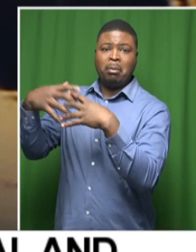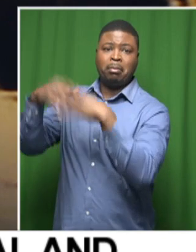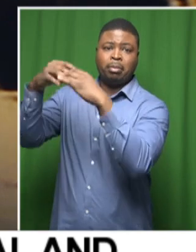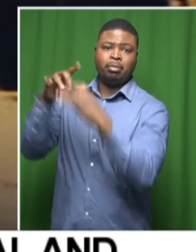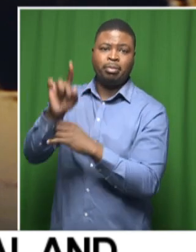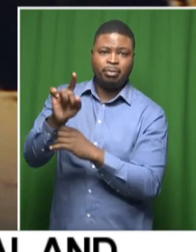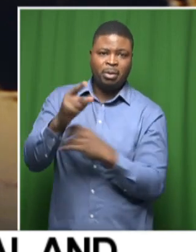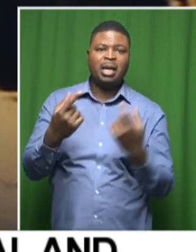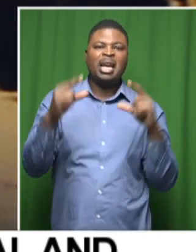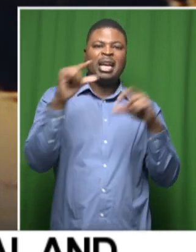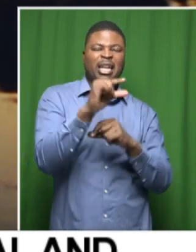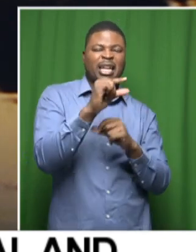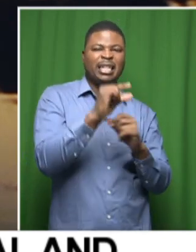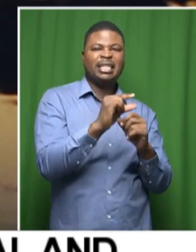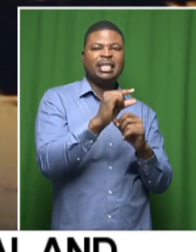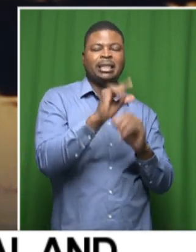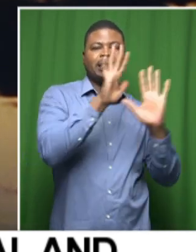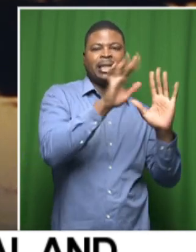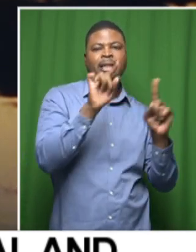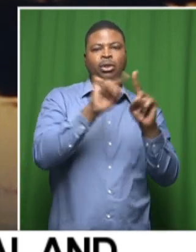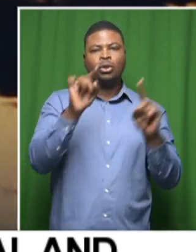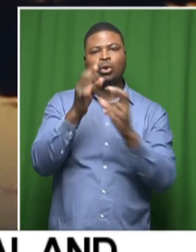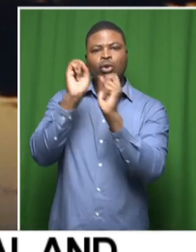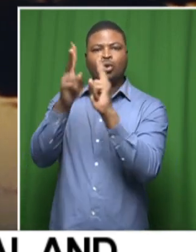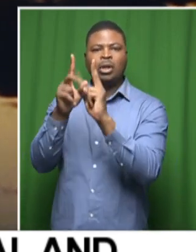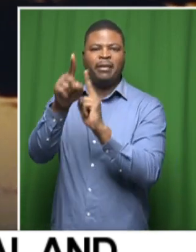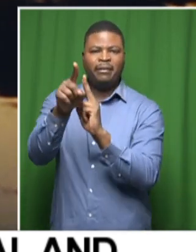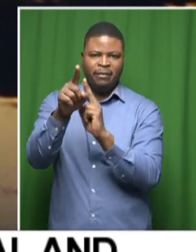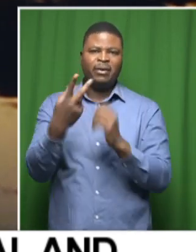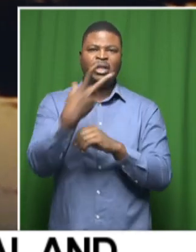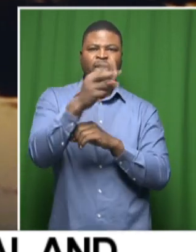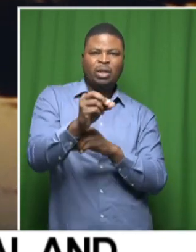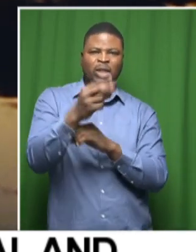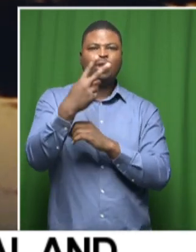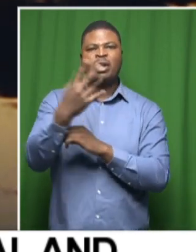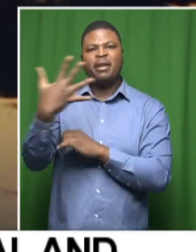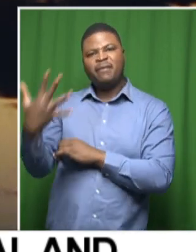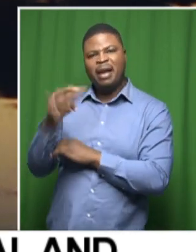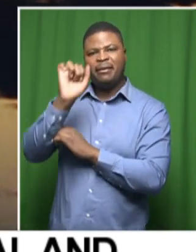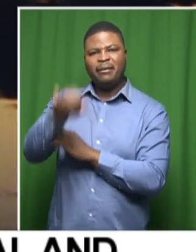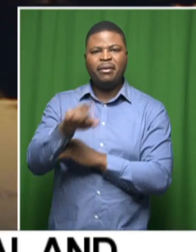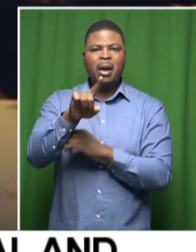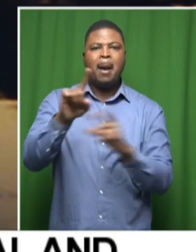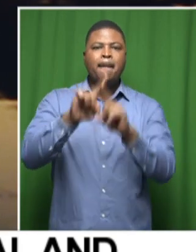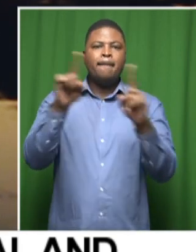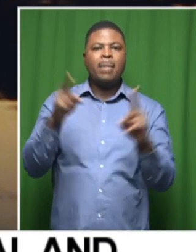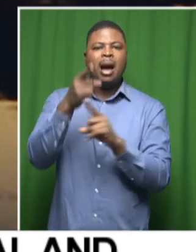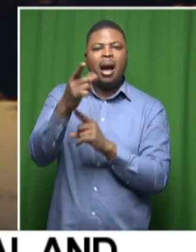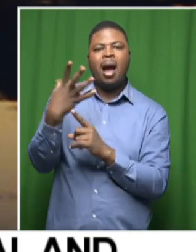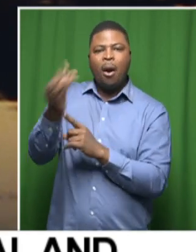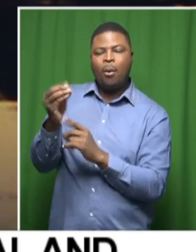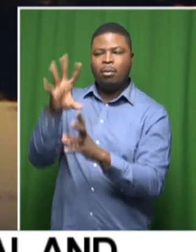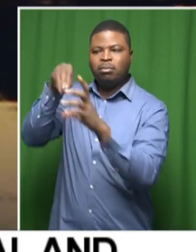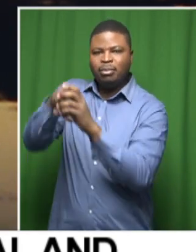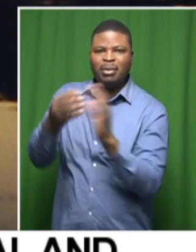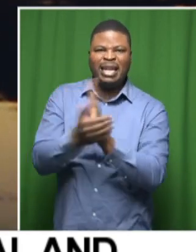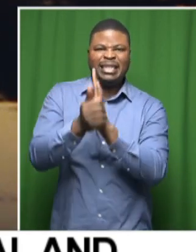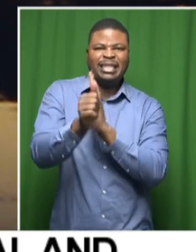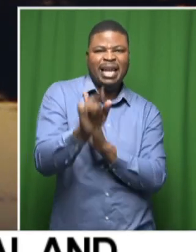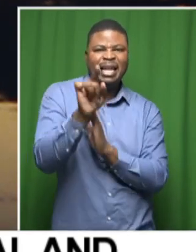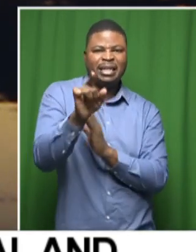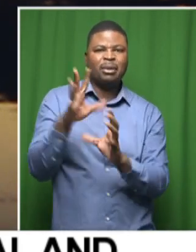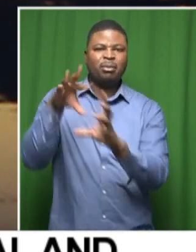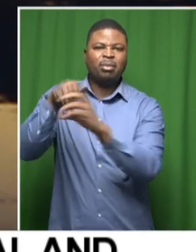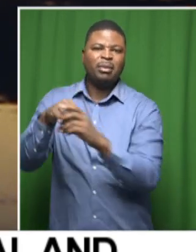2025. The department says this is to help learners with an interest and talent in technical and vocational subjects that are currently